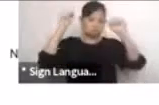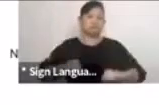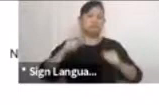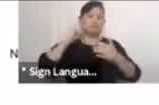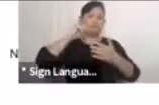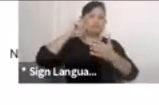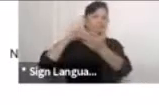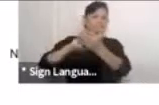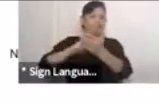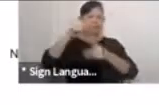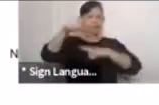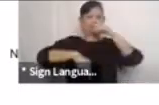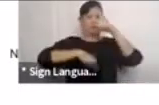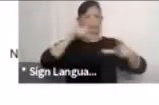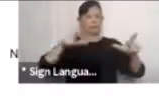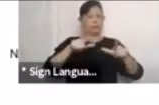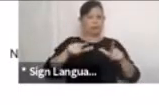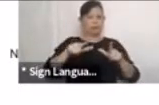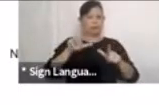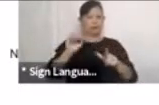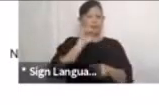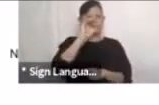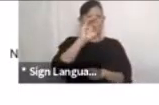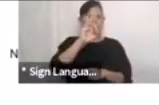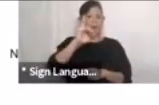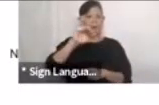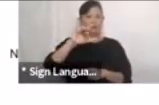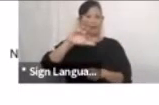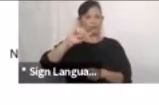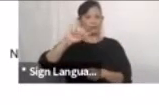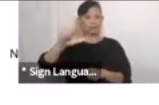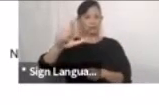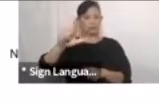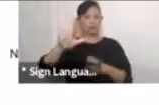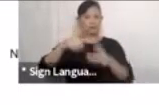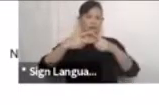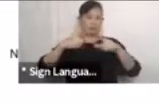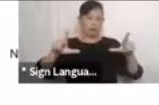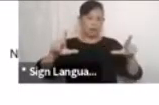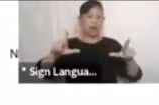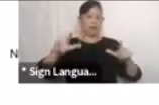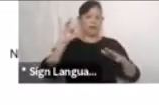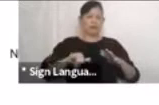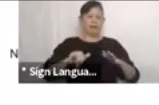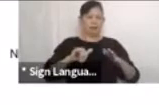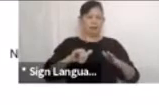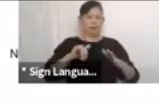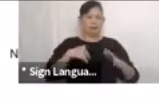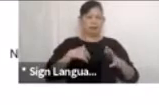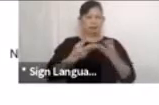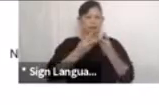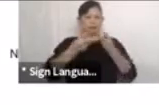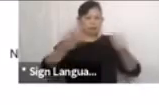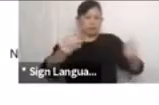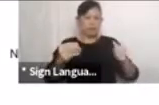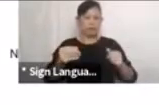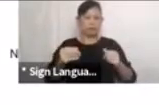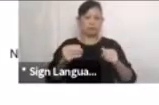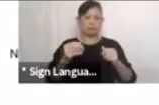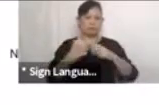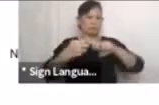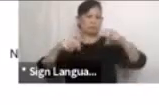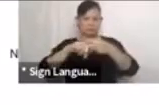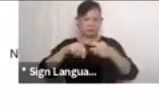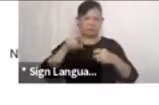sign language as an official language, because that would actually clear a lot of hurdles faced by people with hearing disabilities in general,